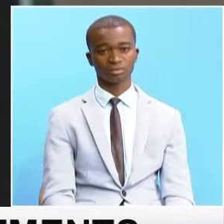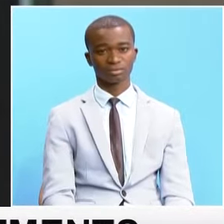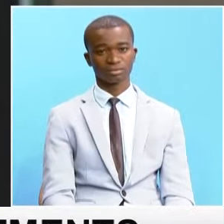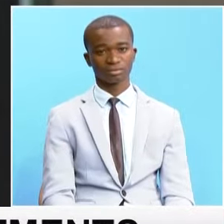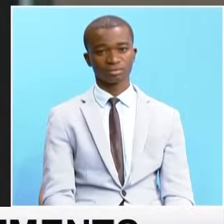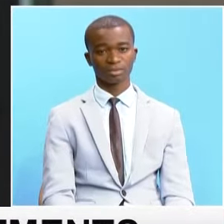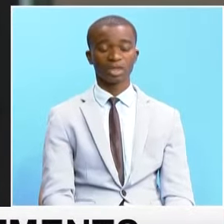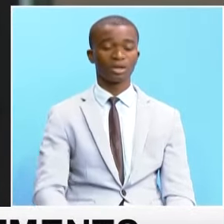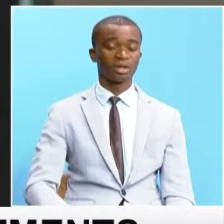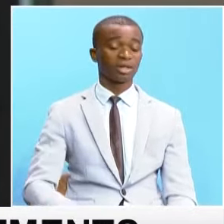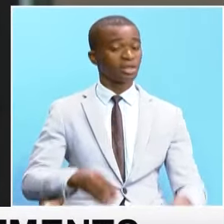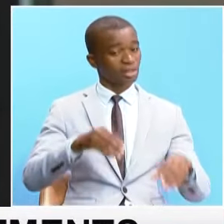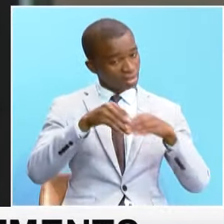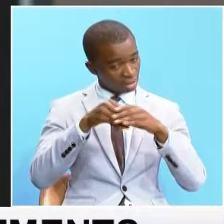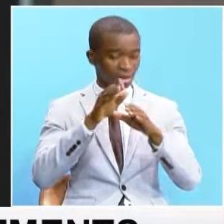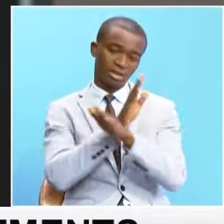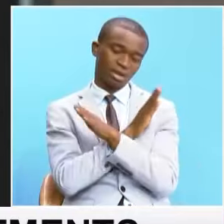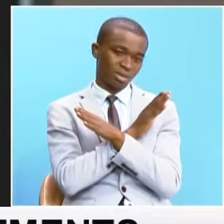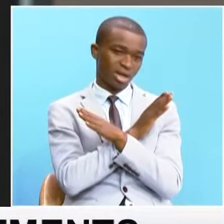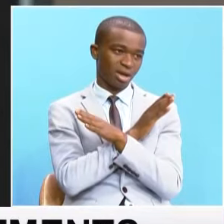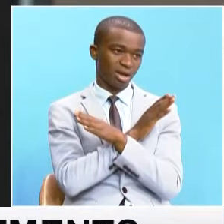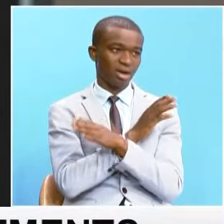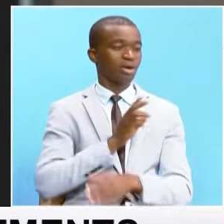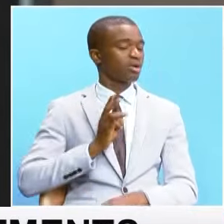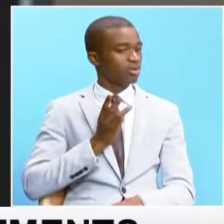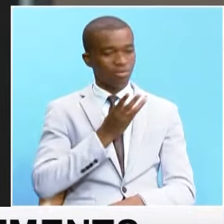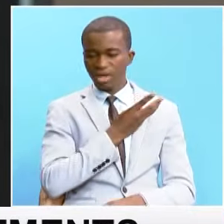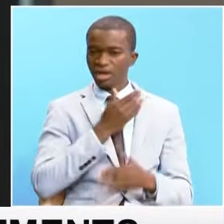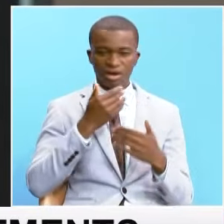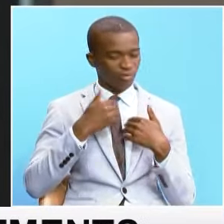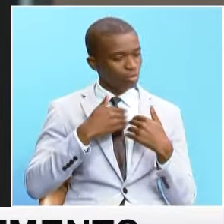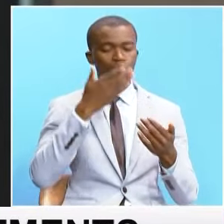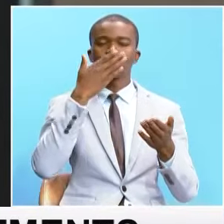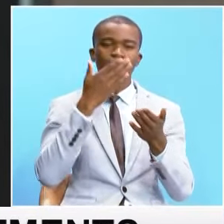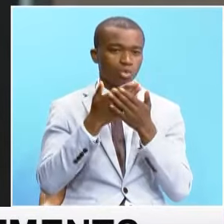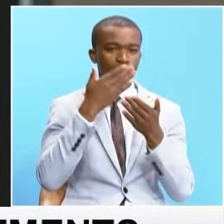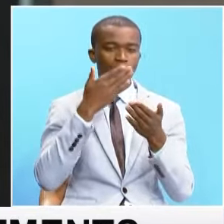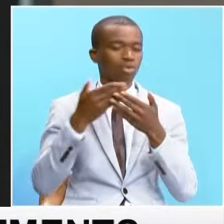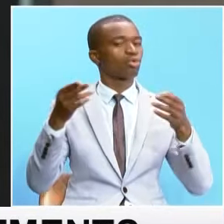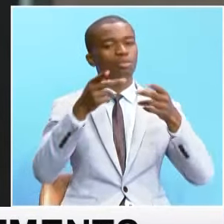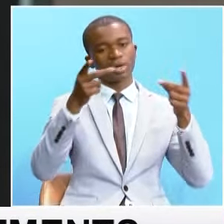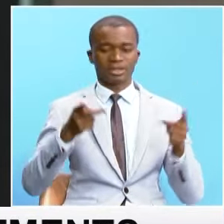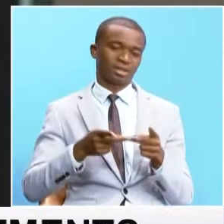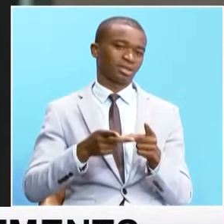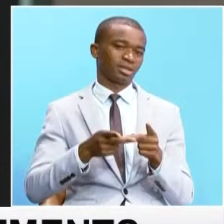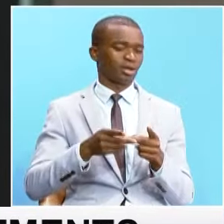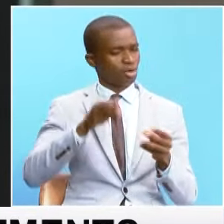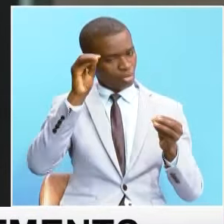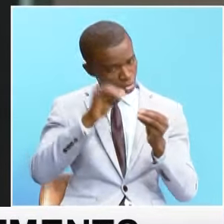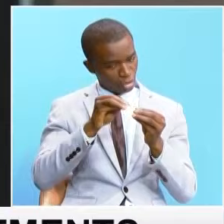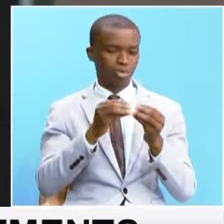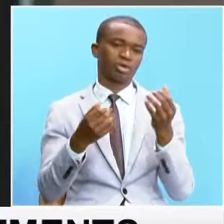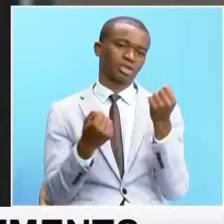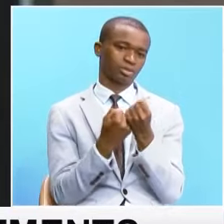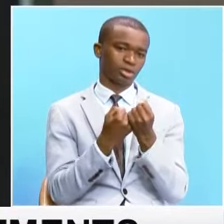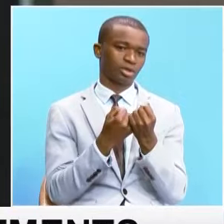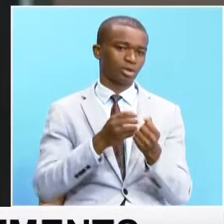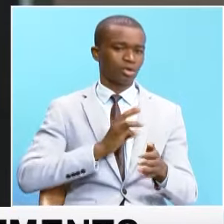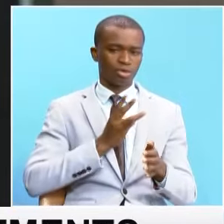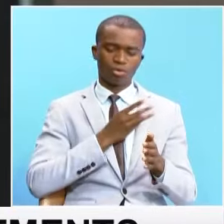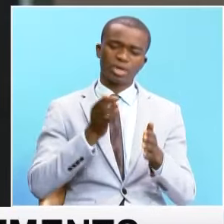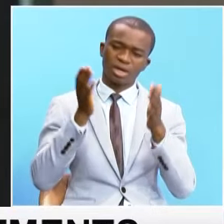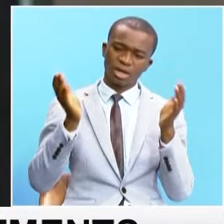We are so proud of our leadership. As you can see, the business are here to support us. The current government is